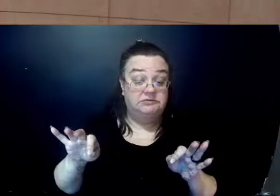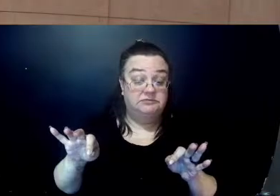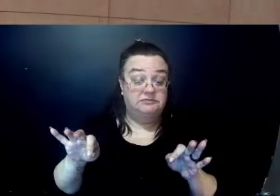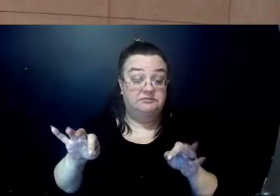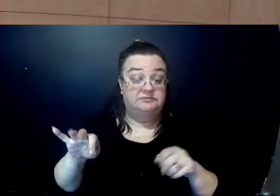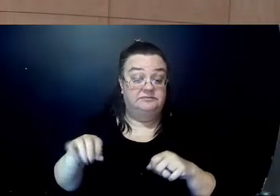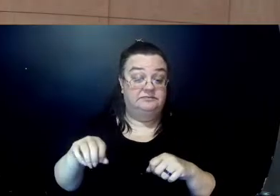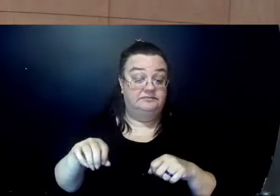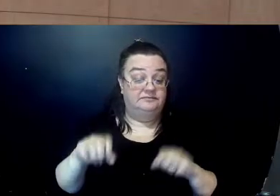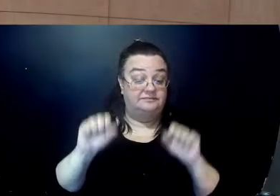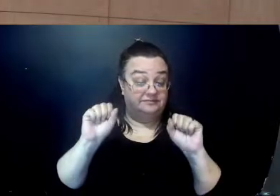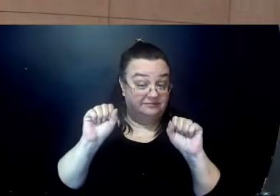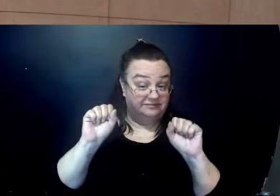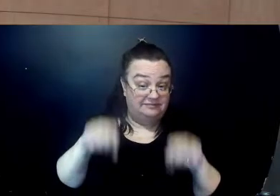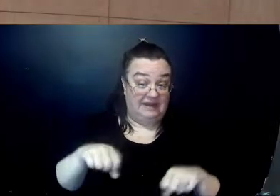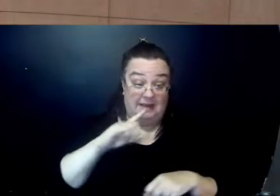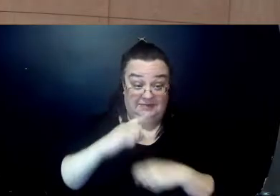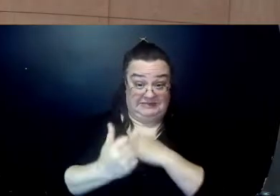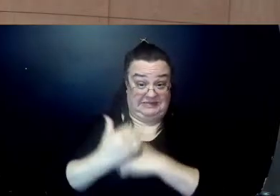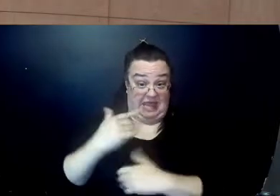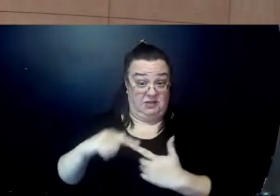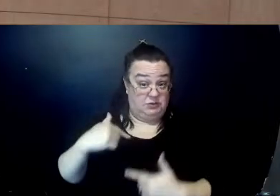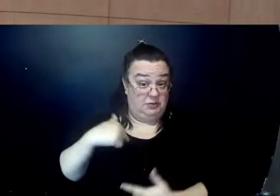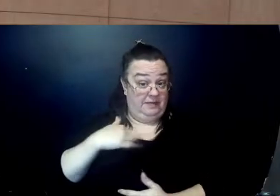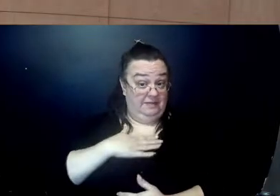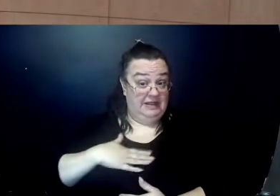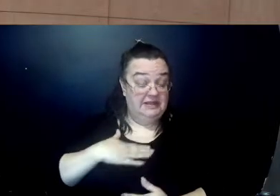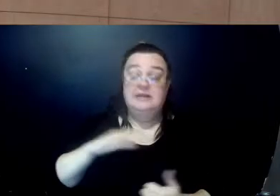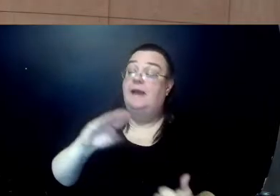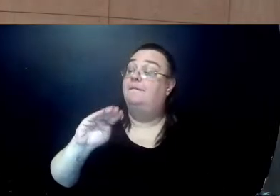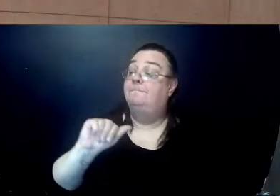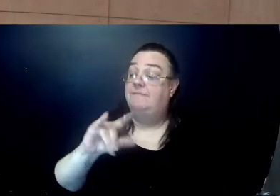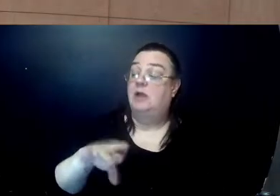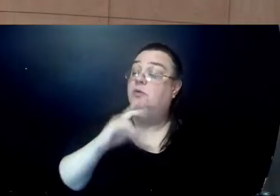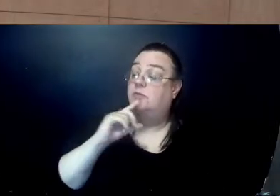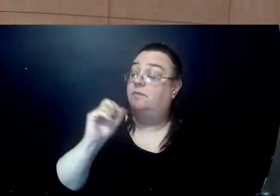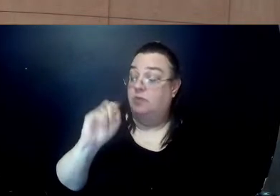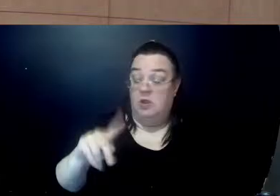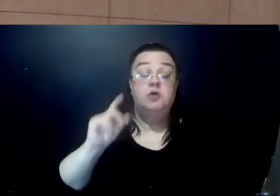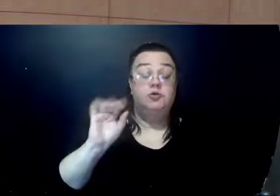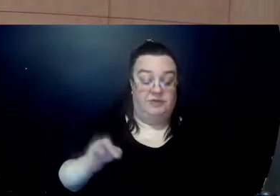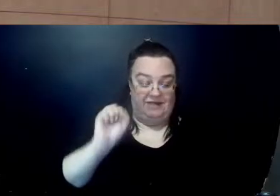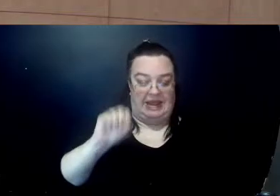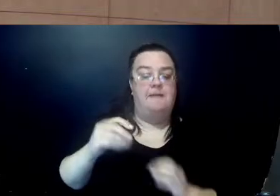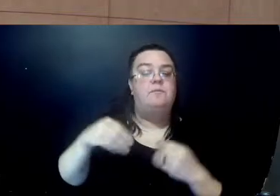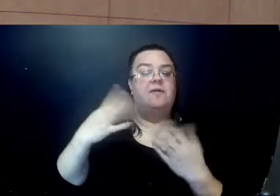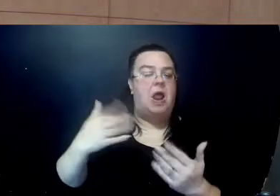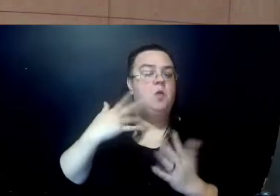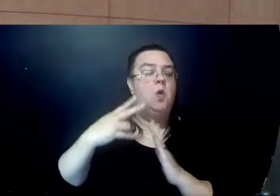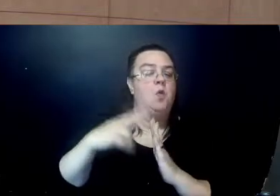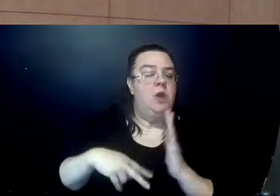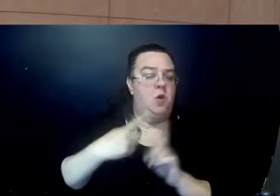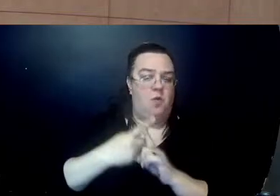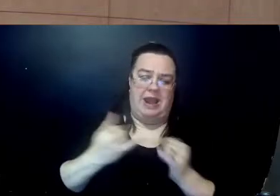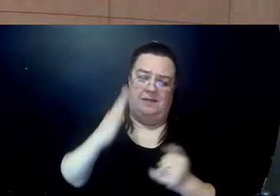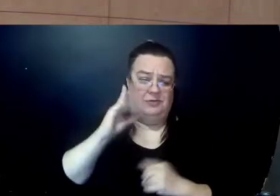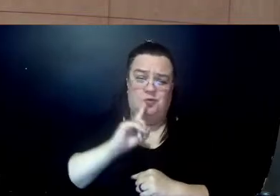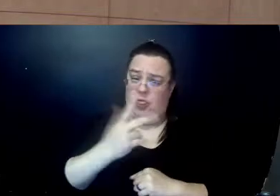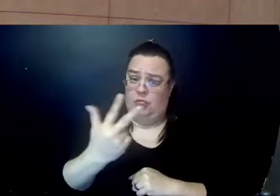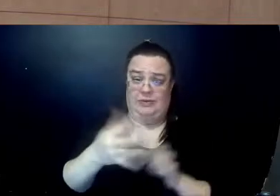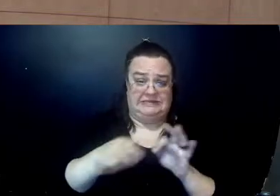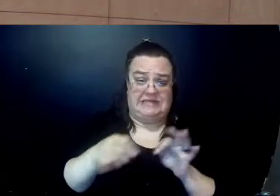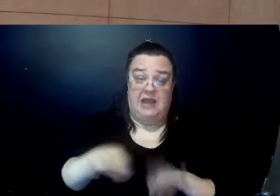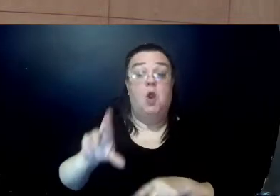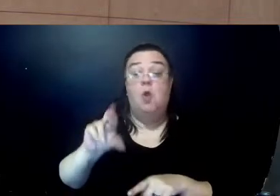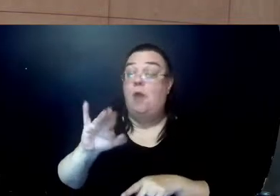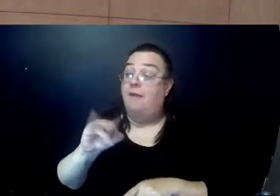it be Okay. sent to me? Yeah, I can, I'll tell you, well, we can certainly provide it. I'll just read it right now because it's only 3 sentences.